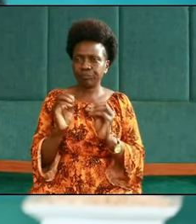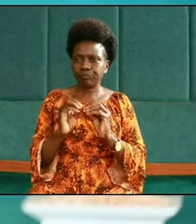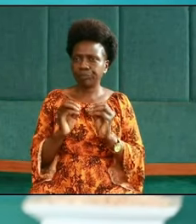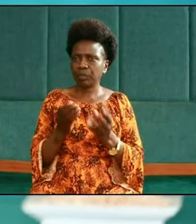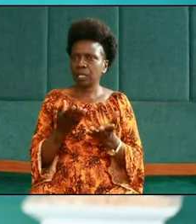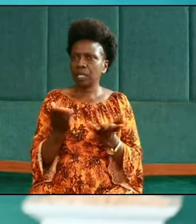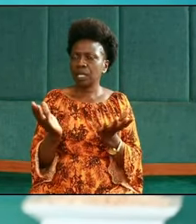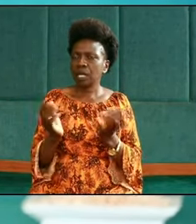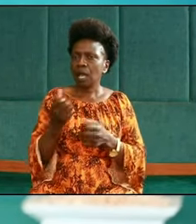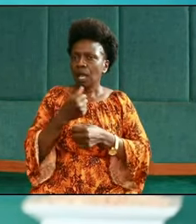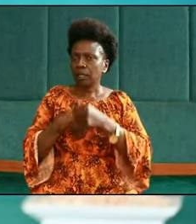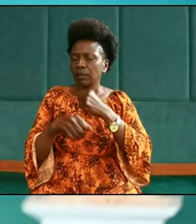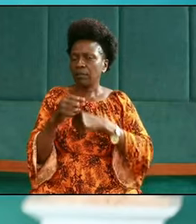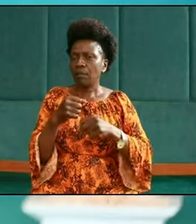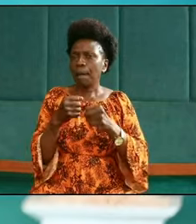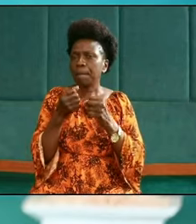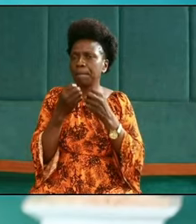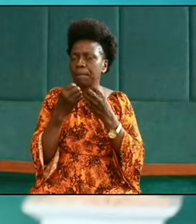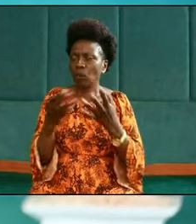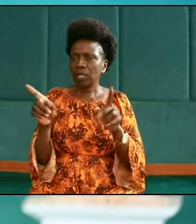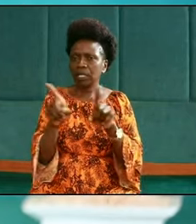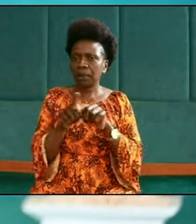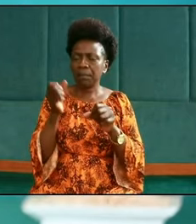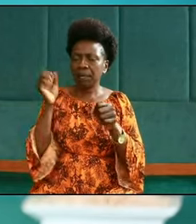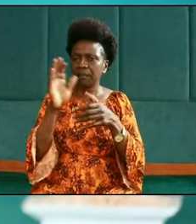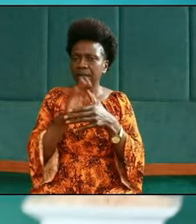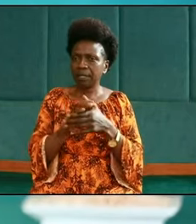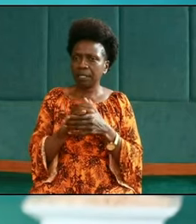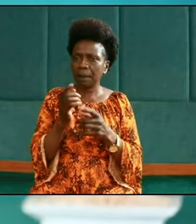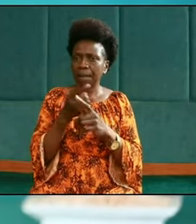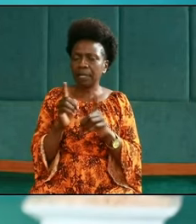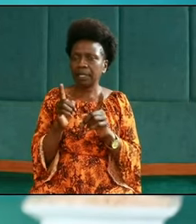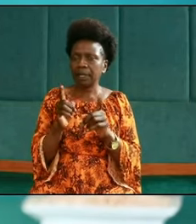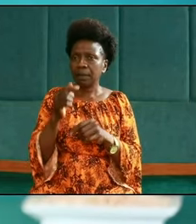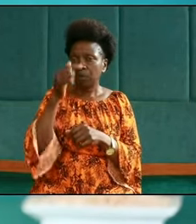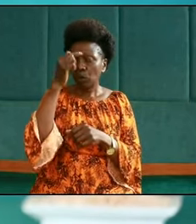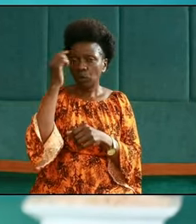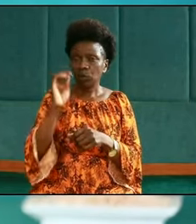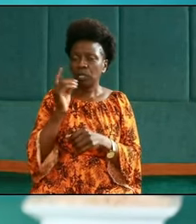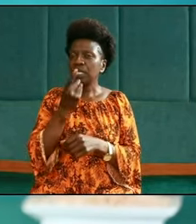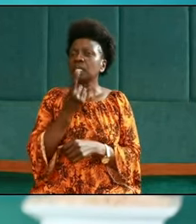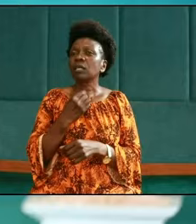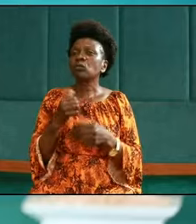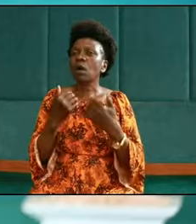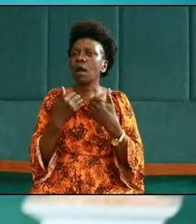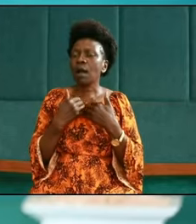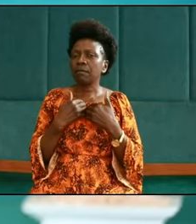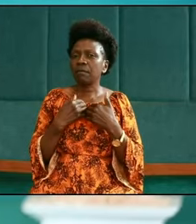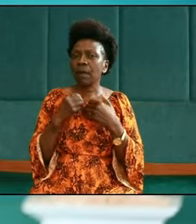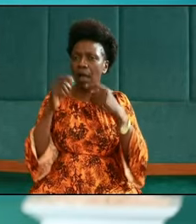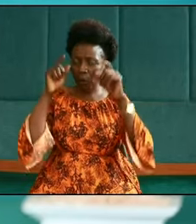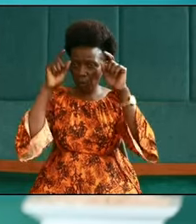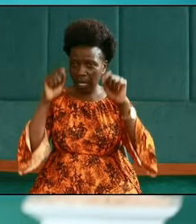they are acting more like unbelievers, yet because we desire to have a